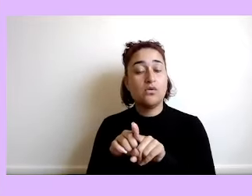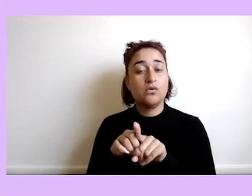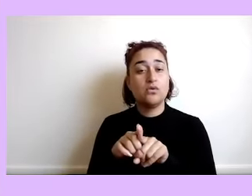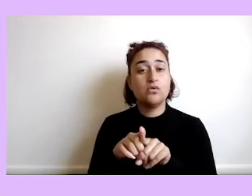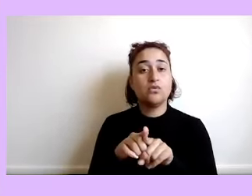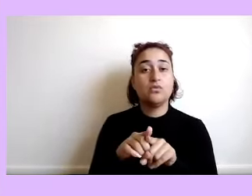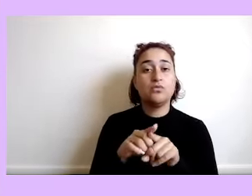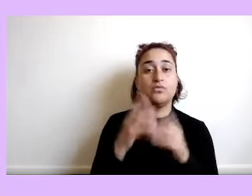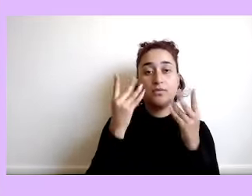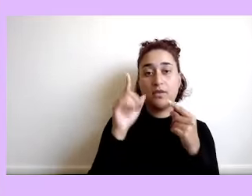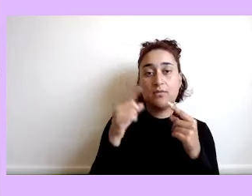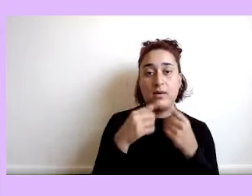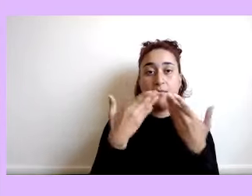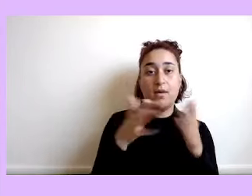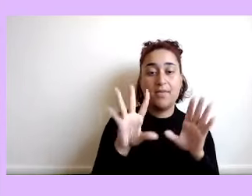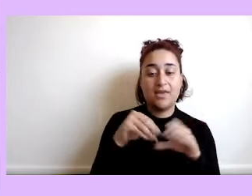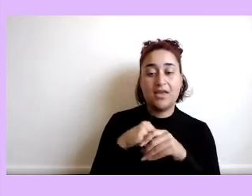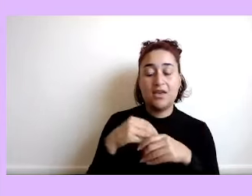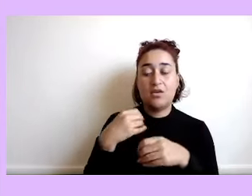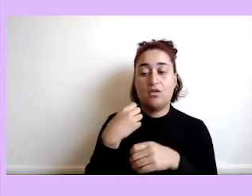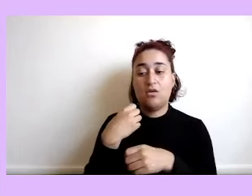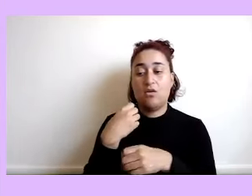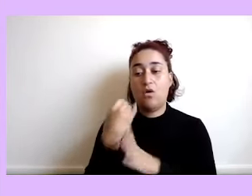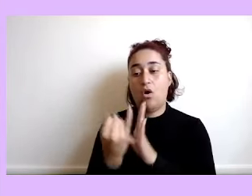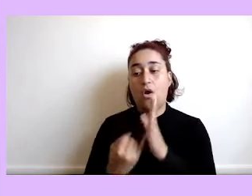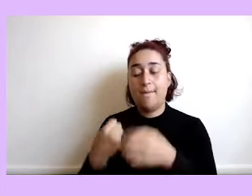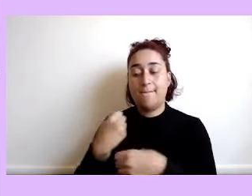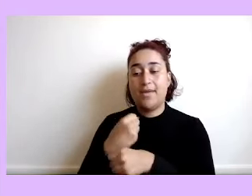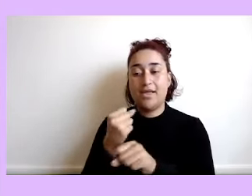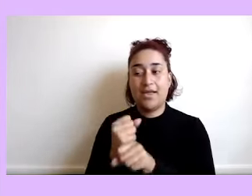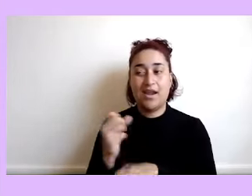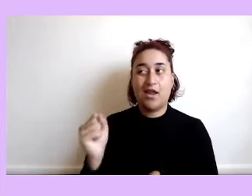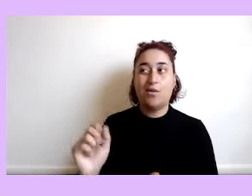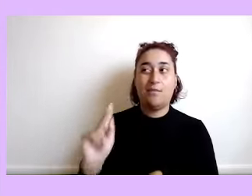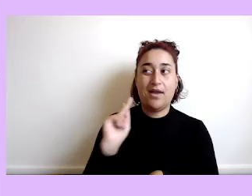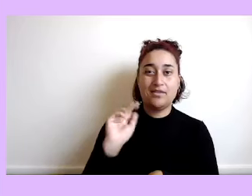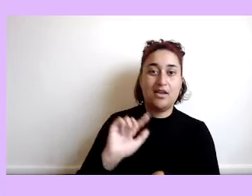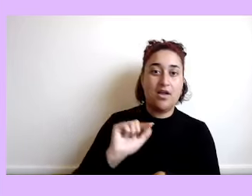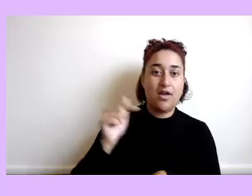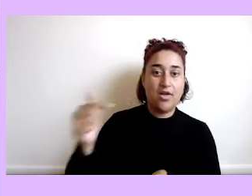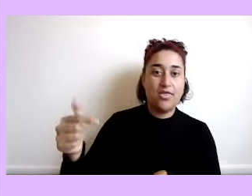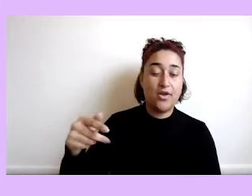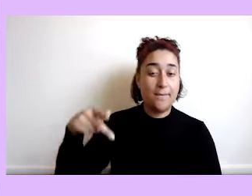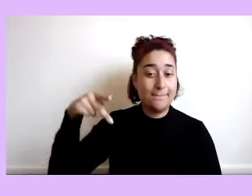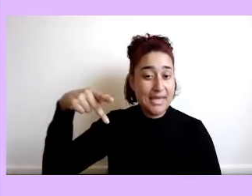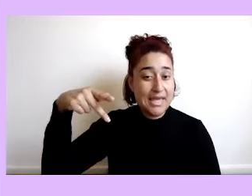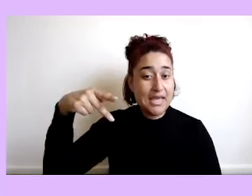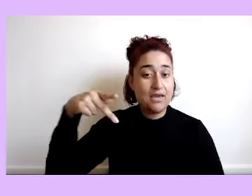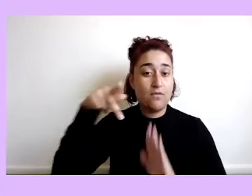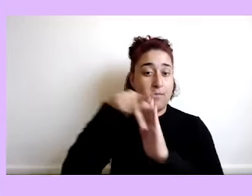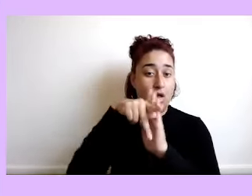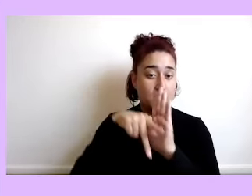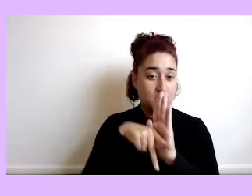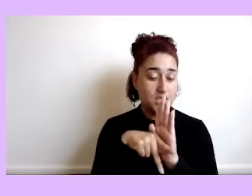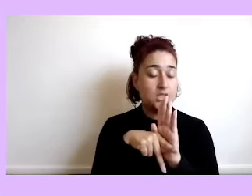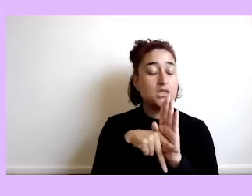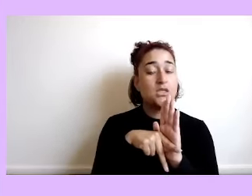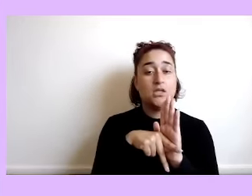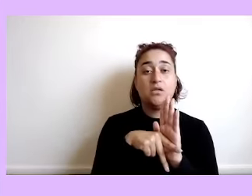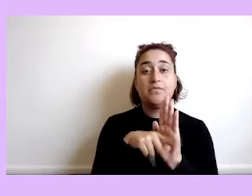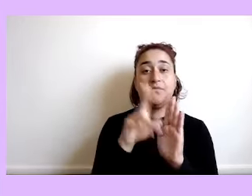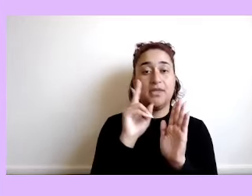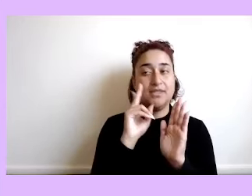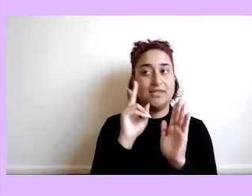making. And you know, I kind of go back to that other like P, which is policy, where I see, you know,